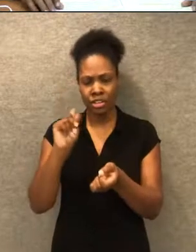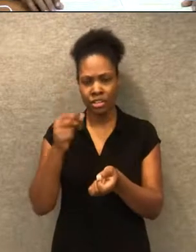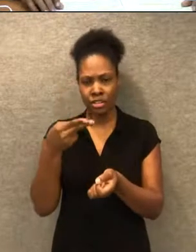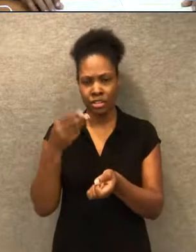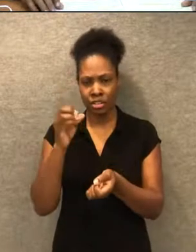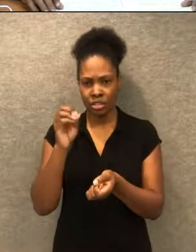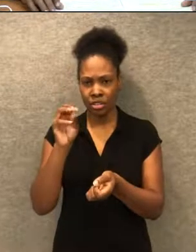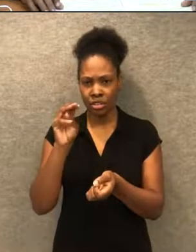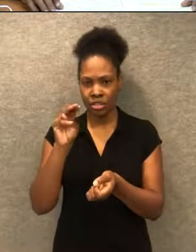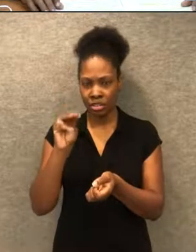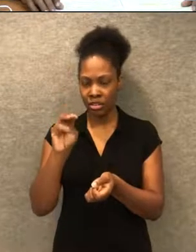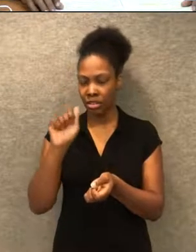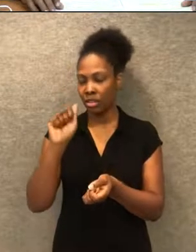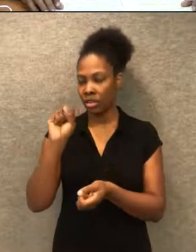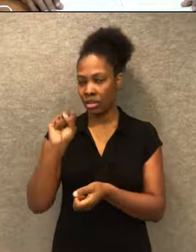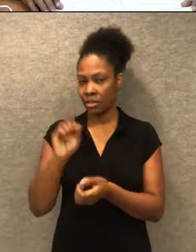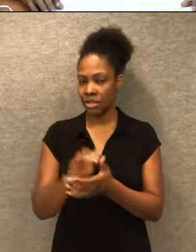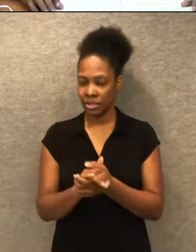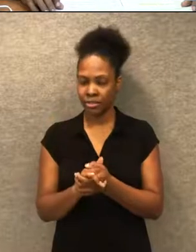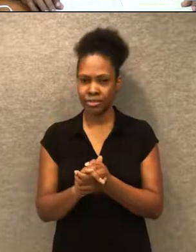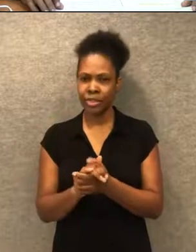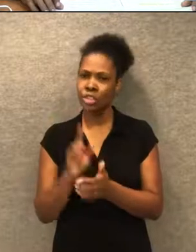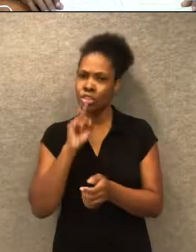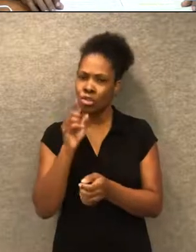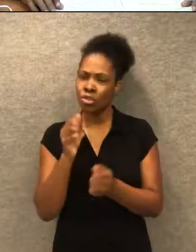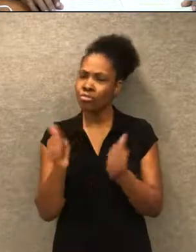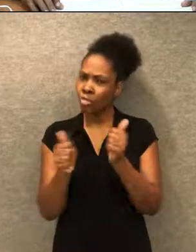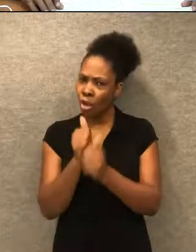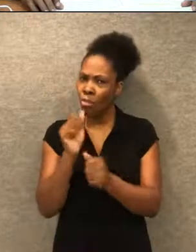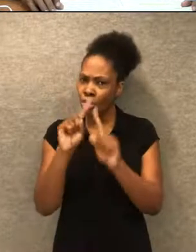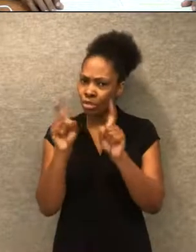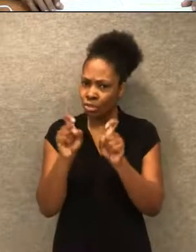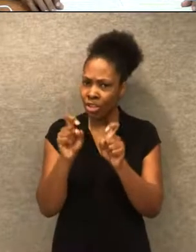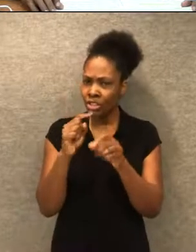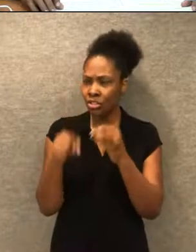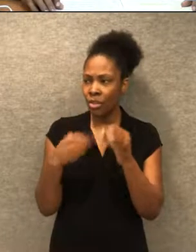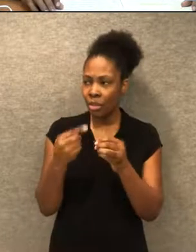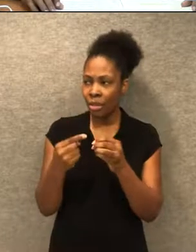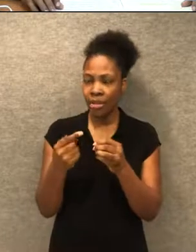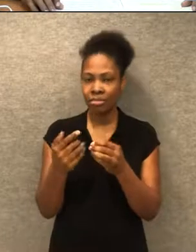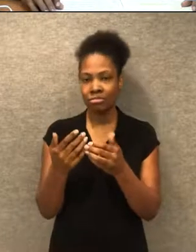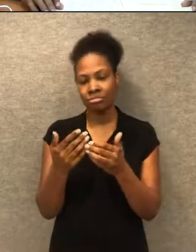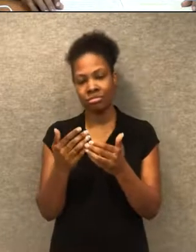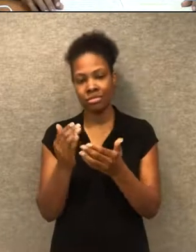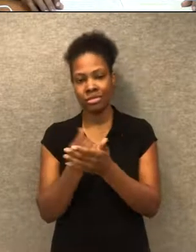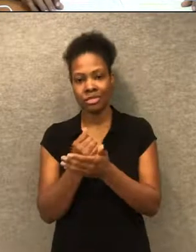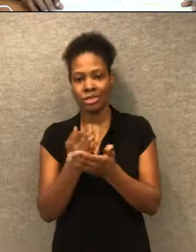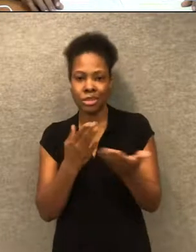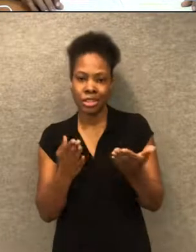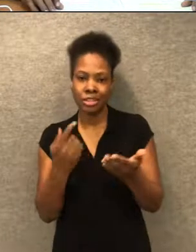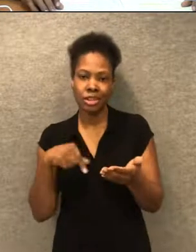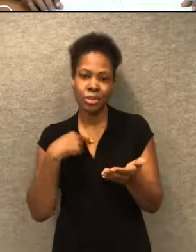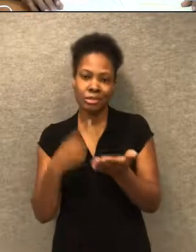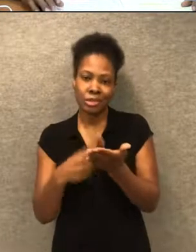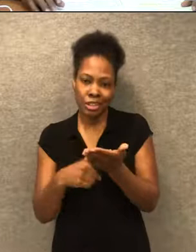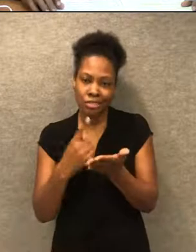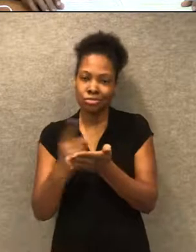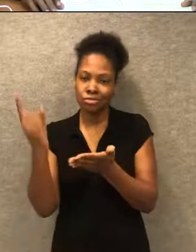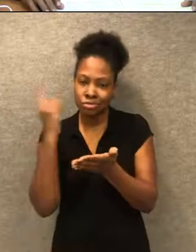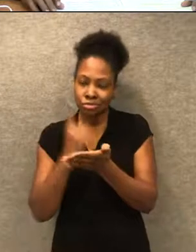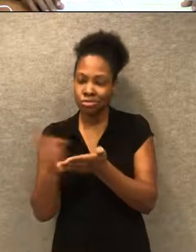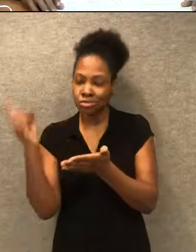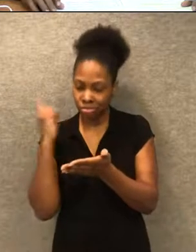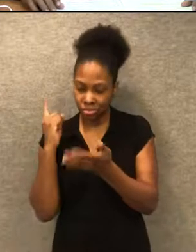sure. You know, most of our questions are about some of the stuff that we've talked about over the last few weeks. Okay, all